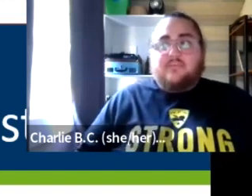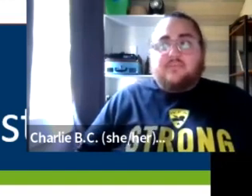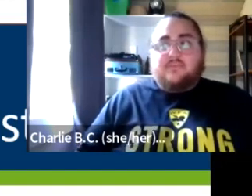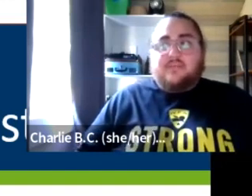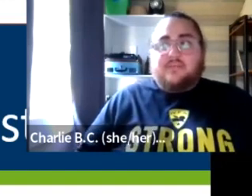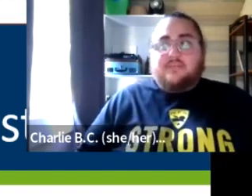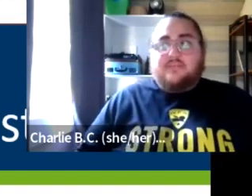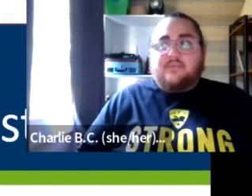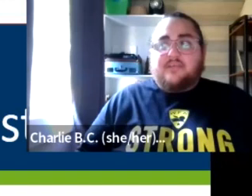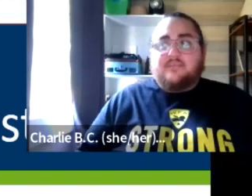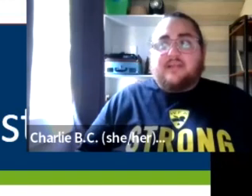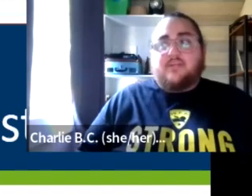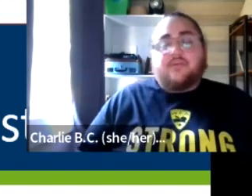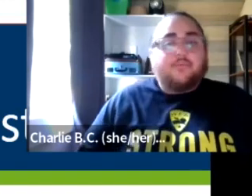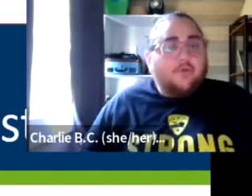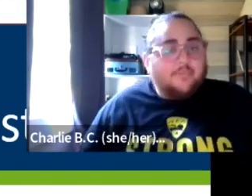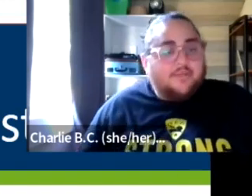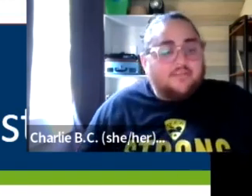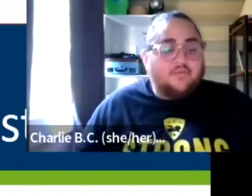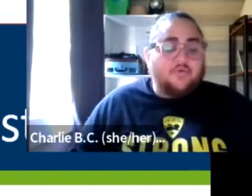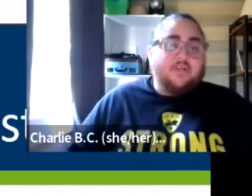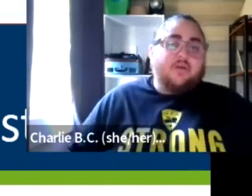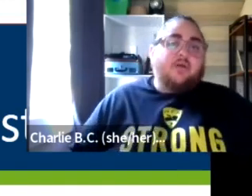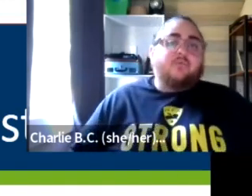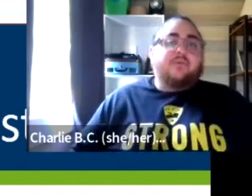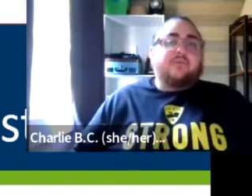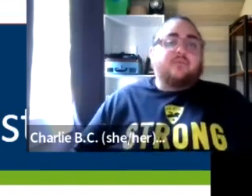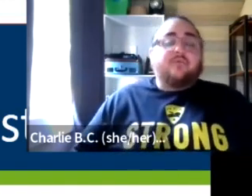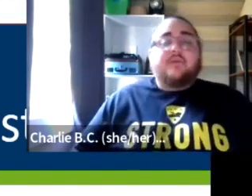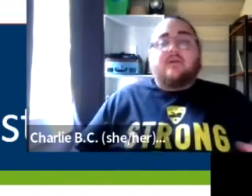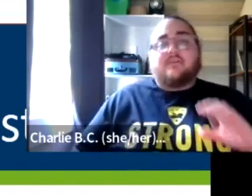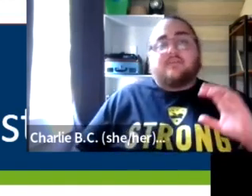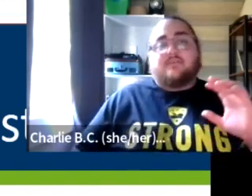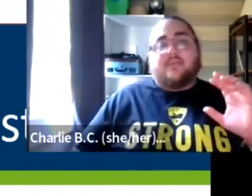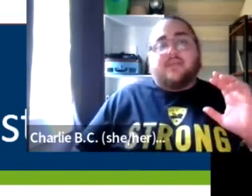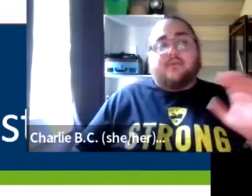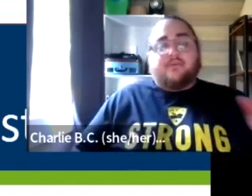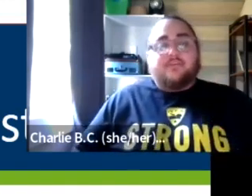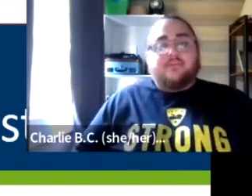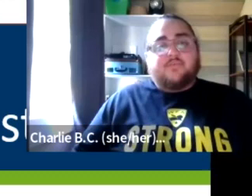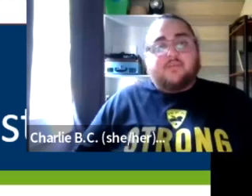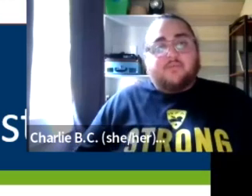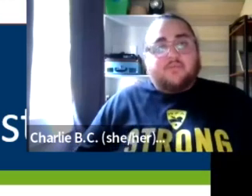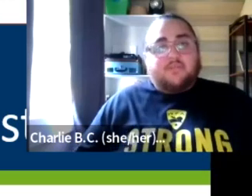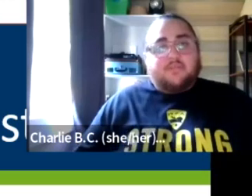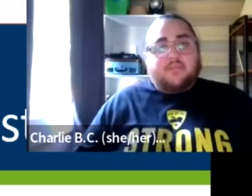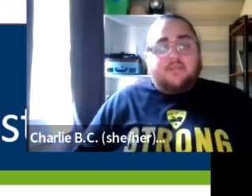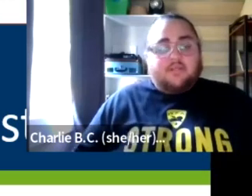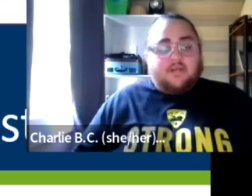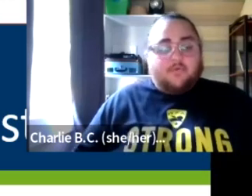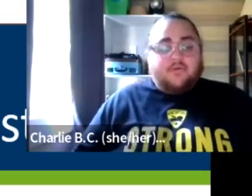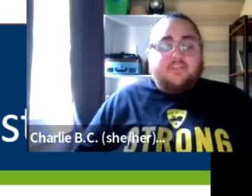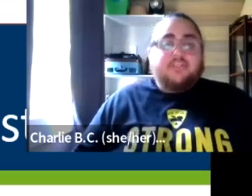what else we do is expand current programming. So we work really hard to create partnerships with